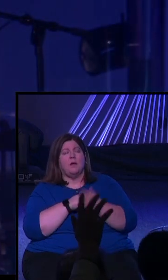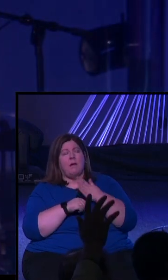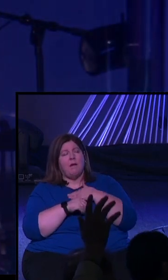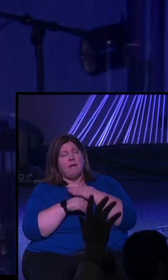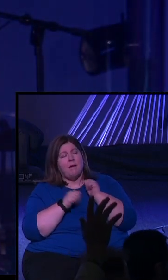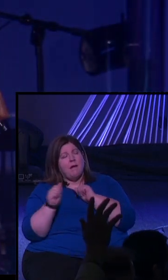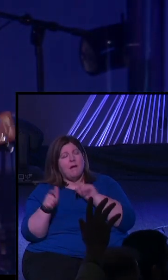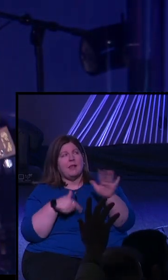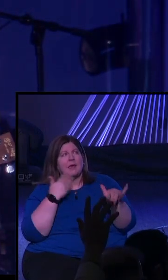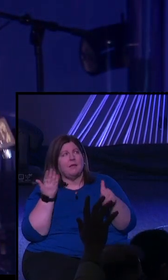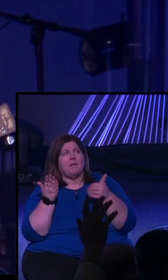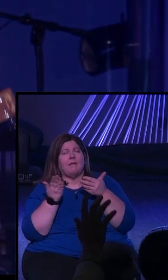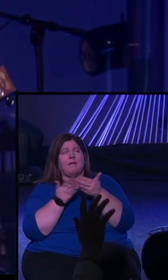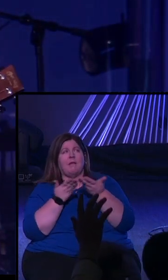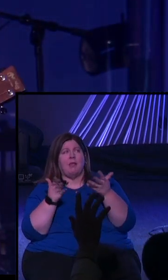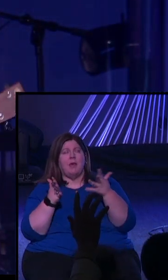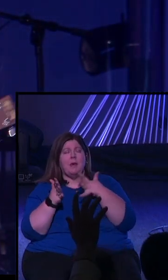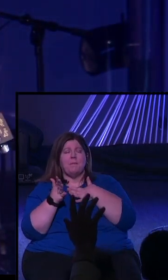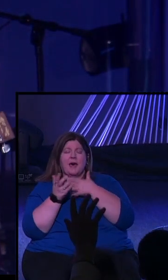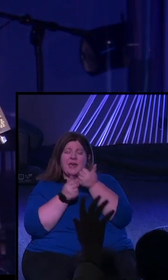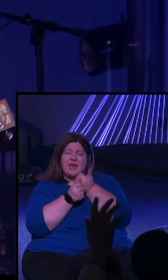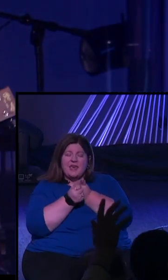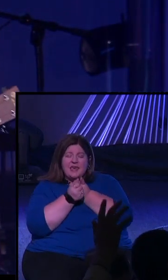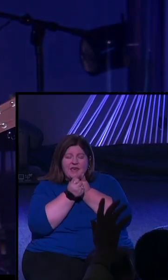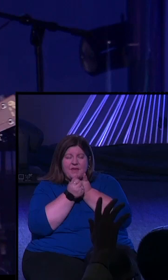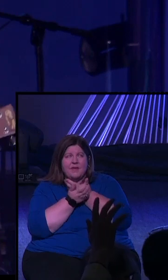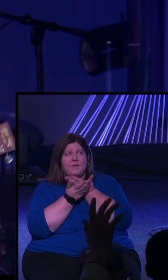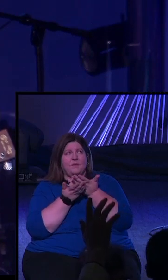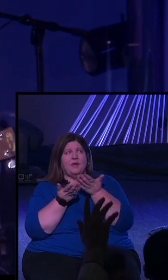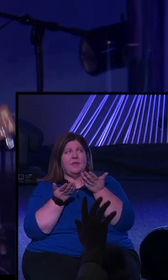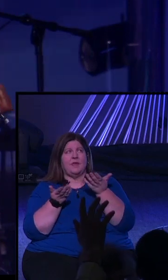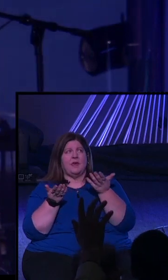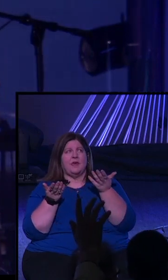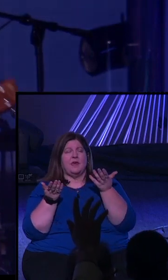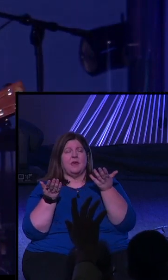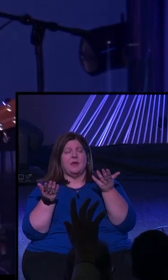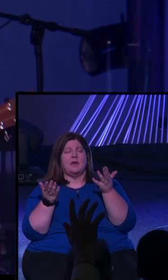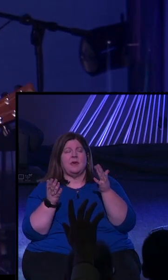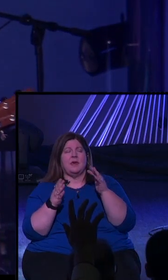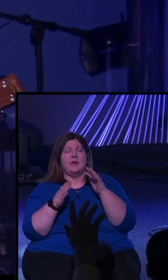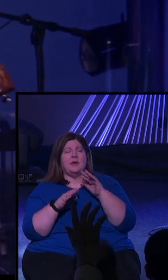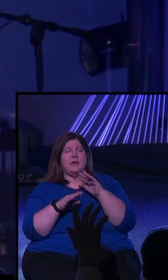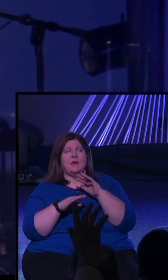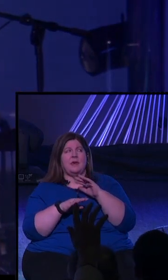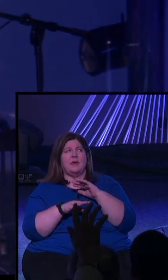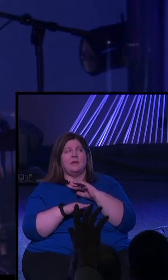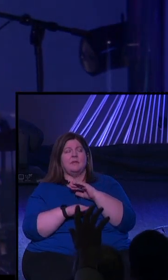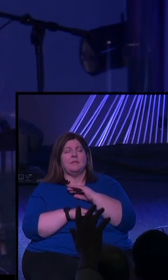my all in all, my everything.